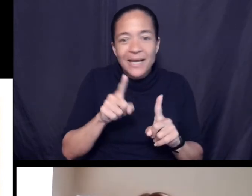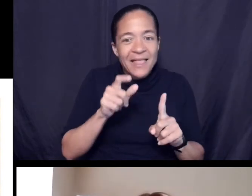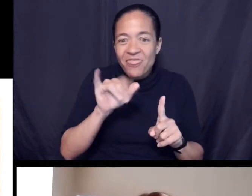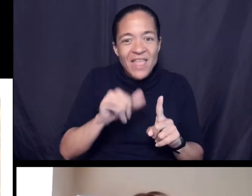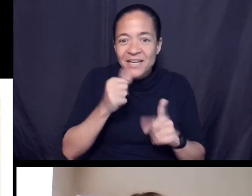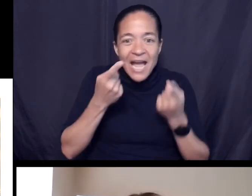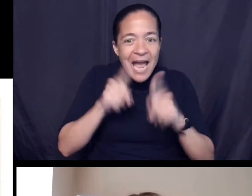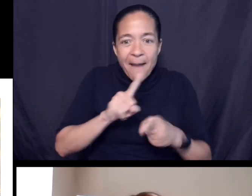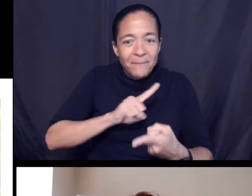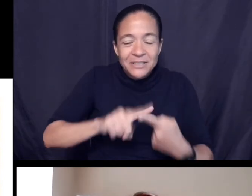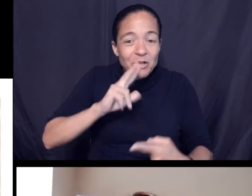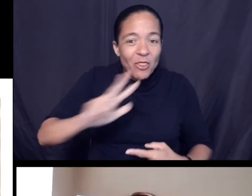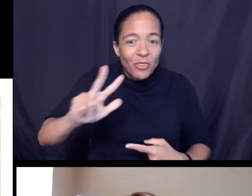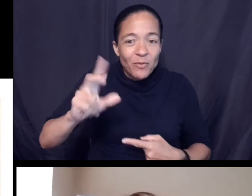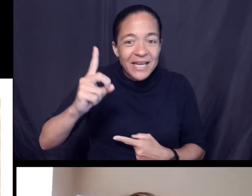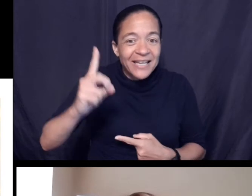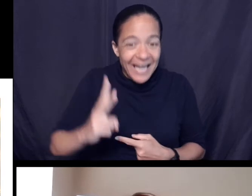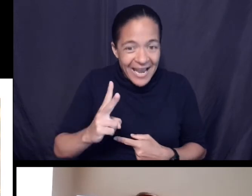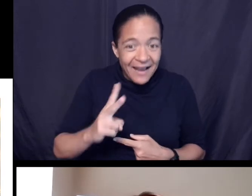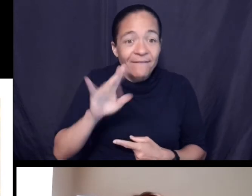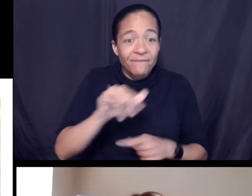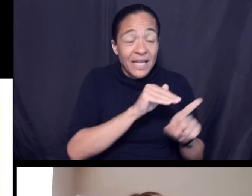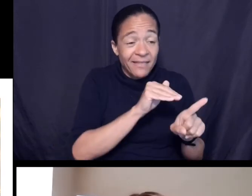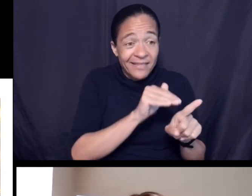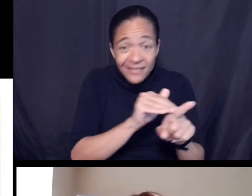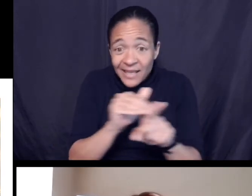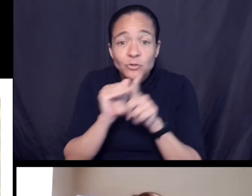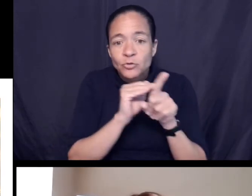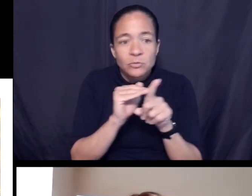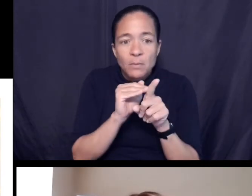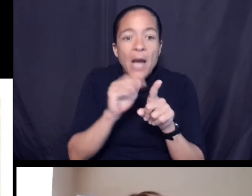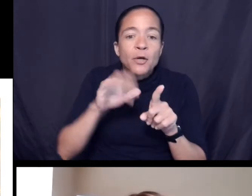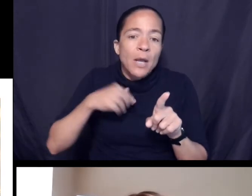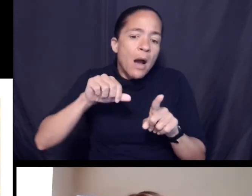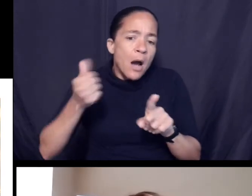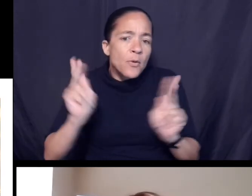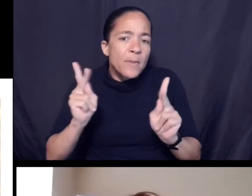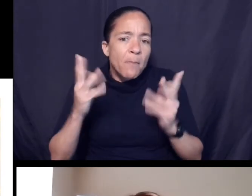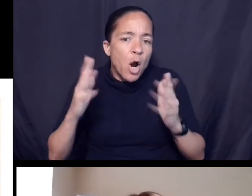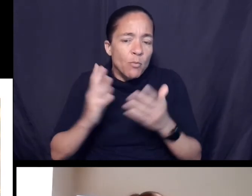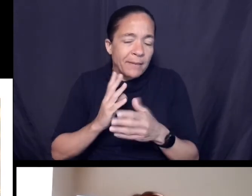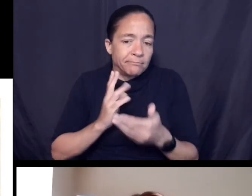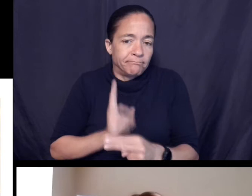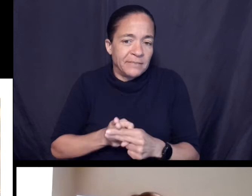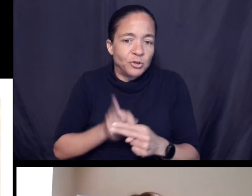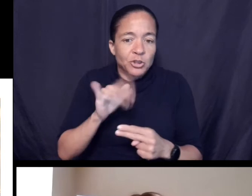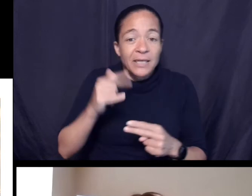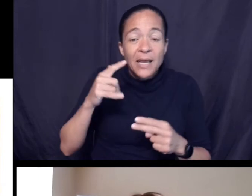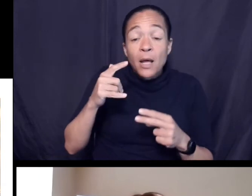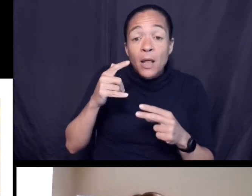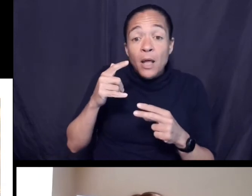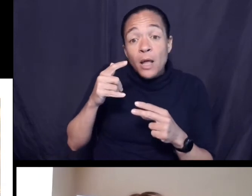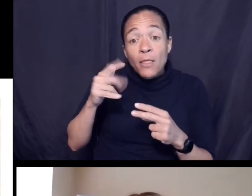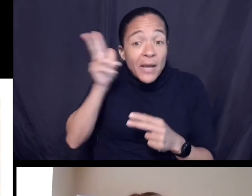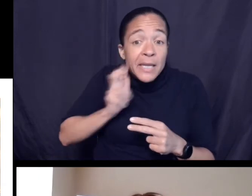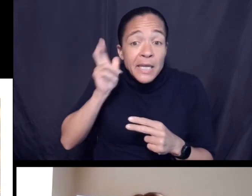until age 3.5. So this is just a good reminder, and I think other people have already said this, that those hearing follow-ups